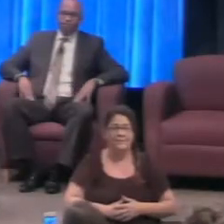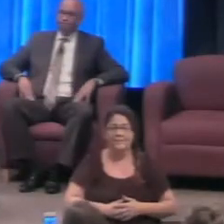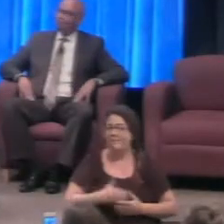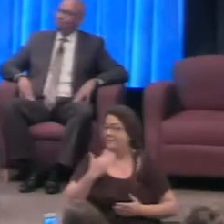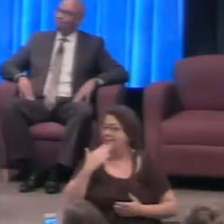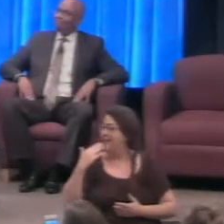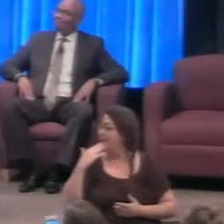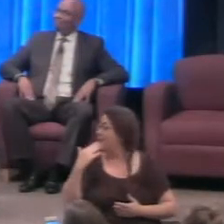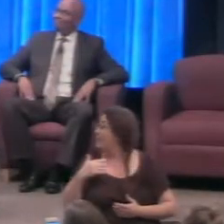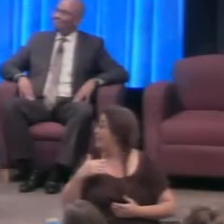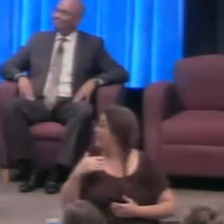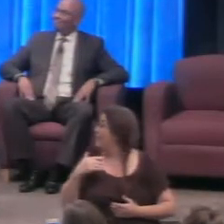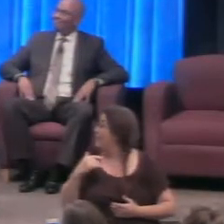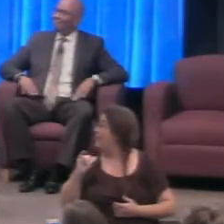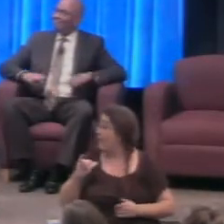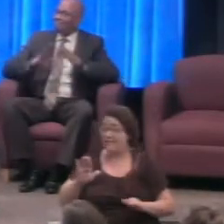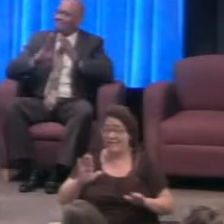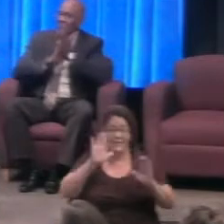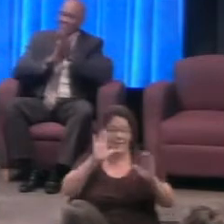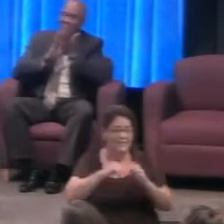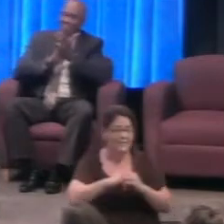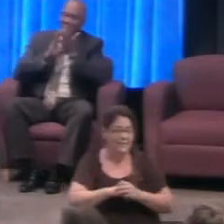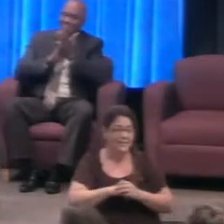Thank you, and best of luck for you.